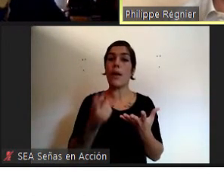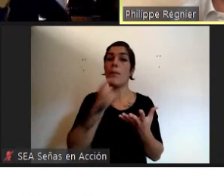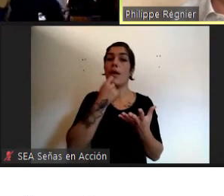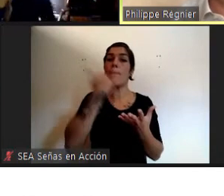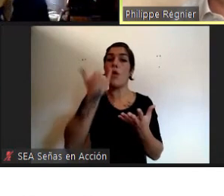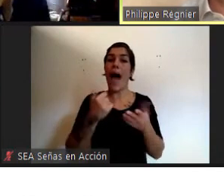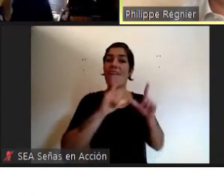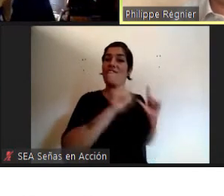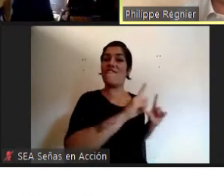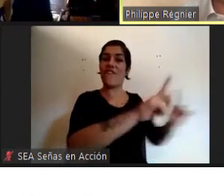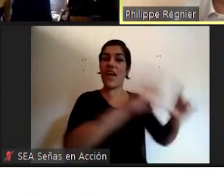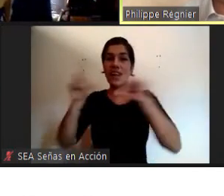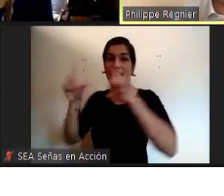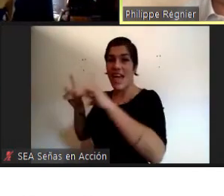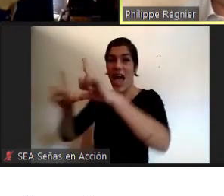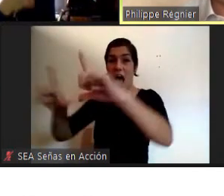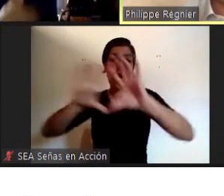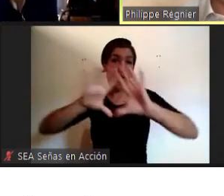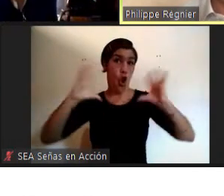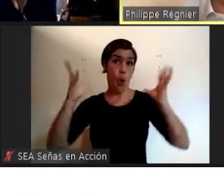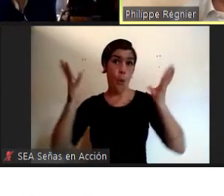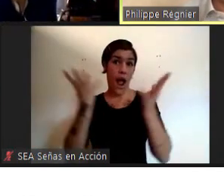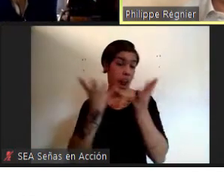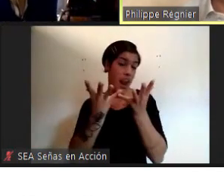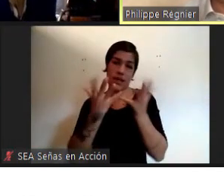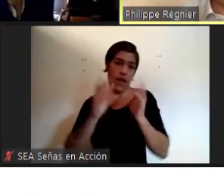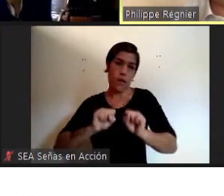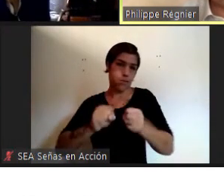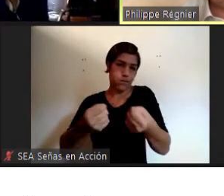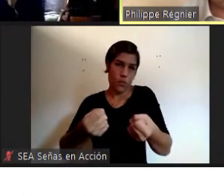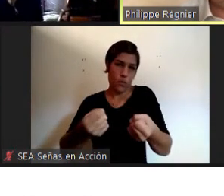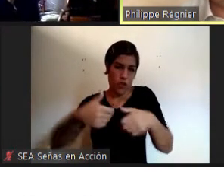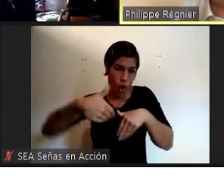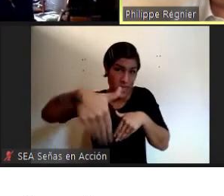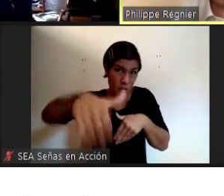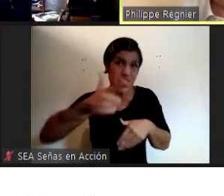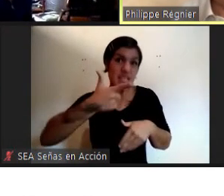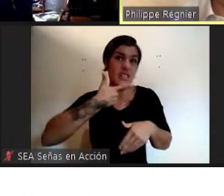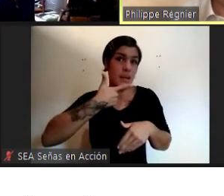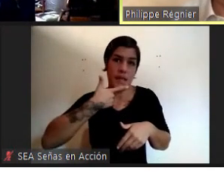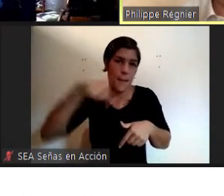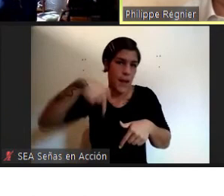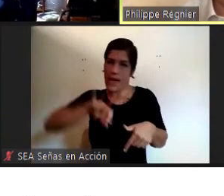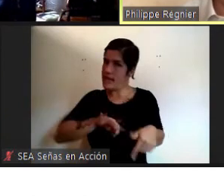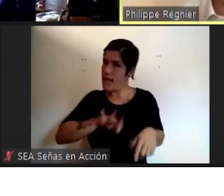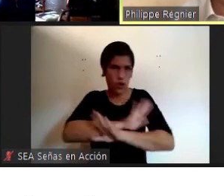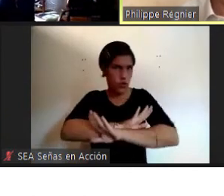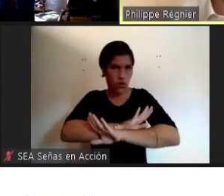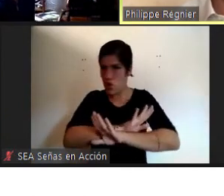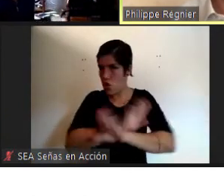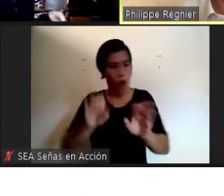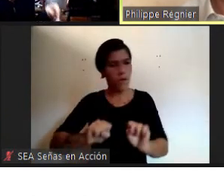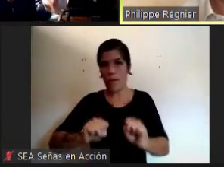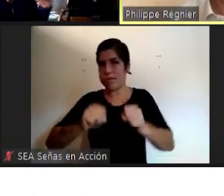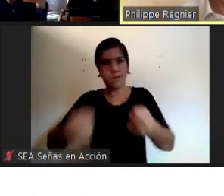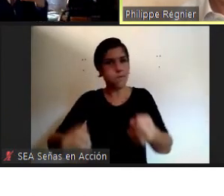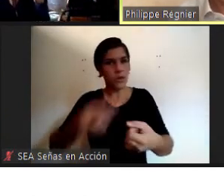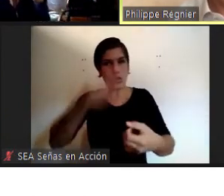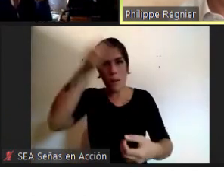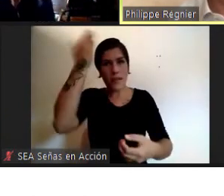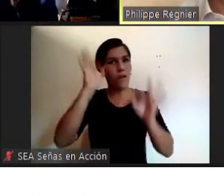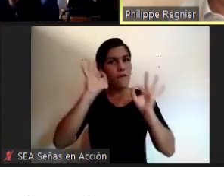Because the fair that would take place in September has been canceled, but it won't